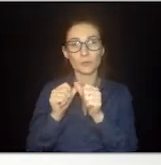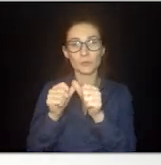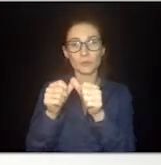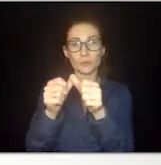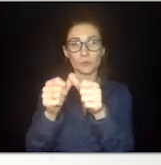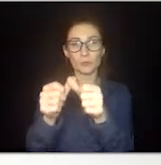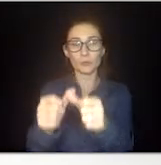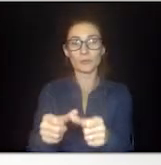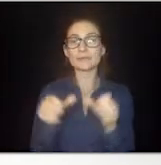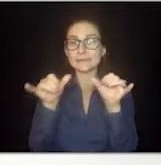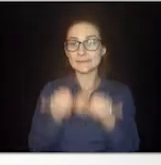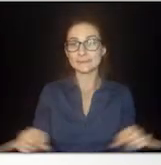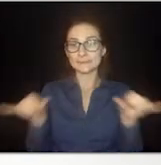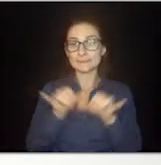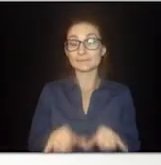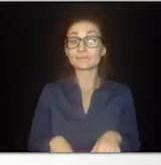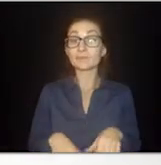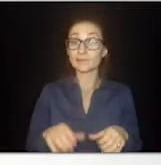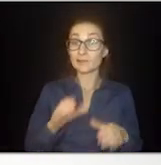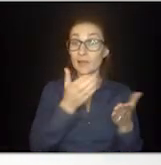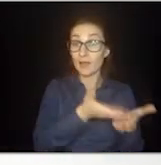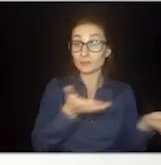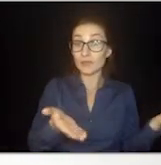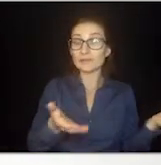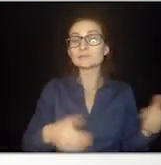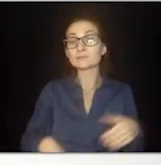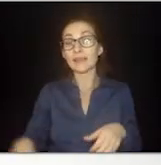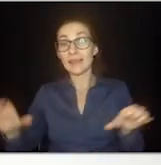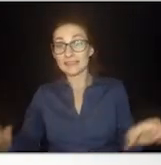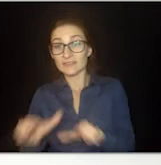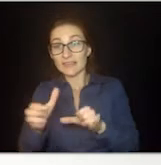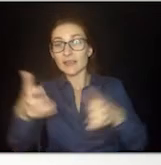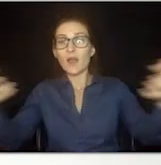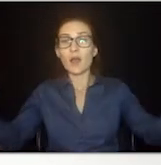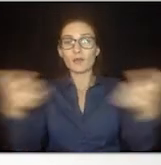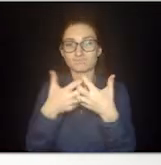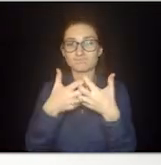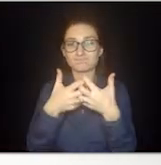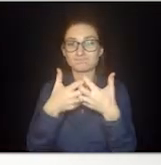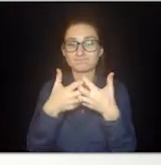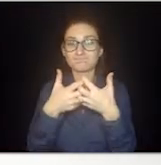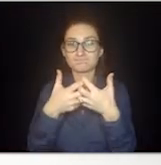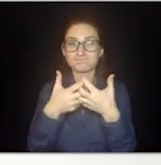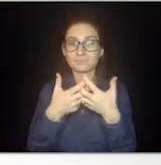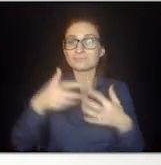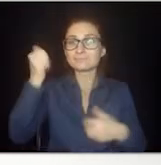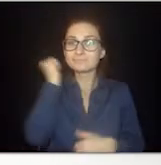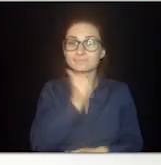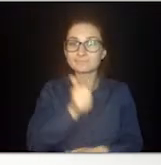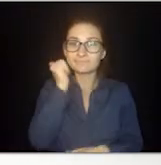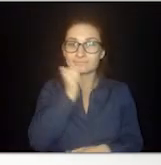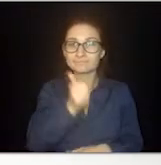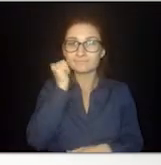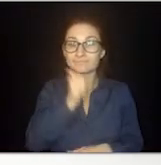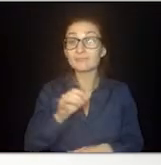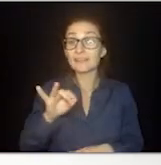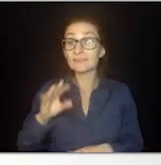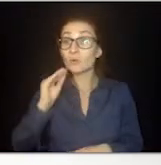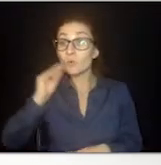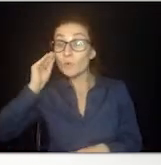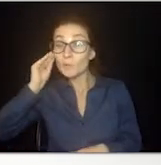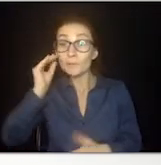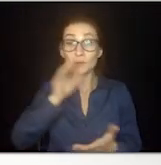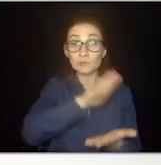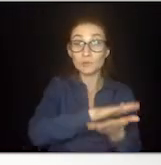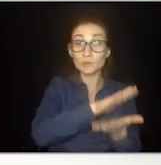be consistent. The same object for the same thing every single day. If they are doing it at school